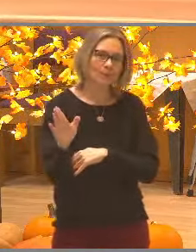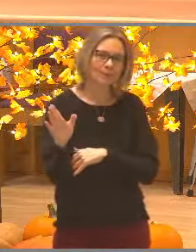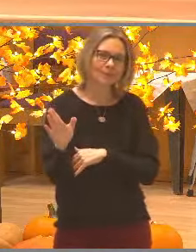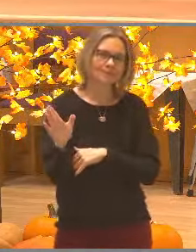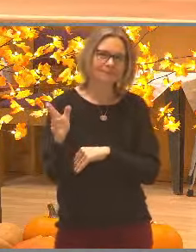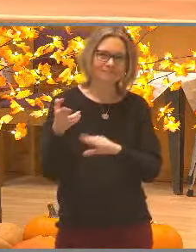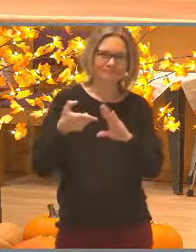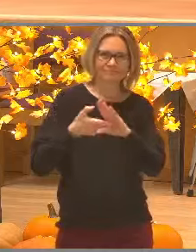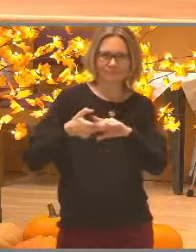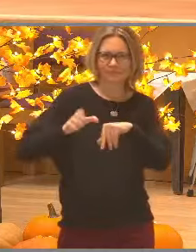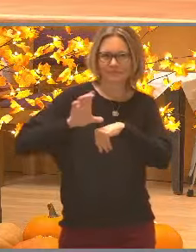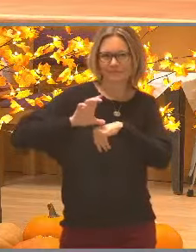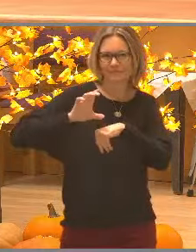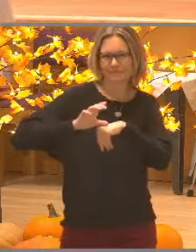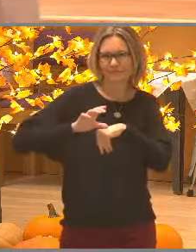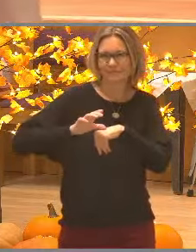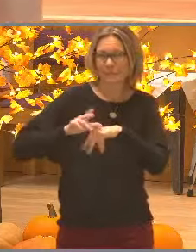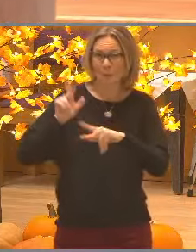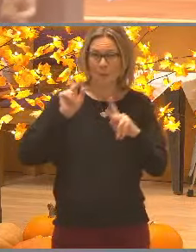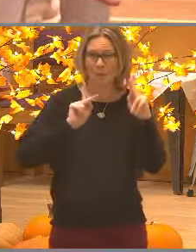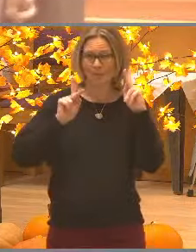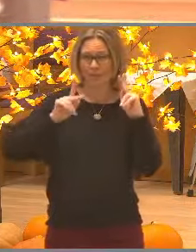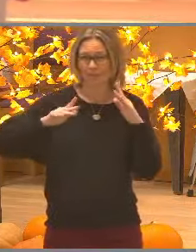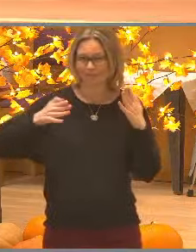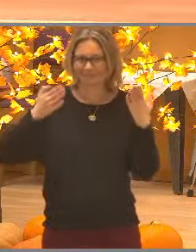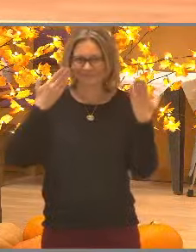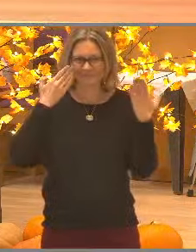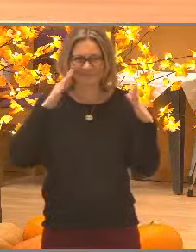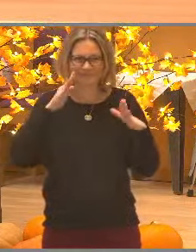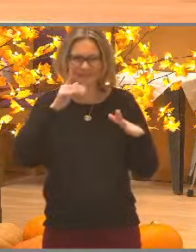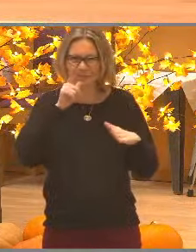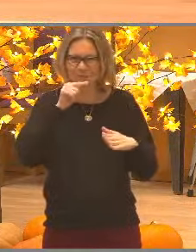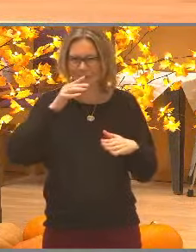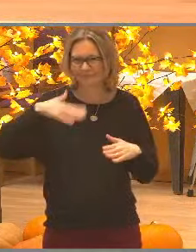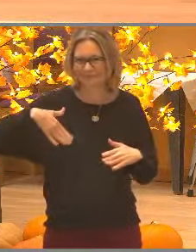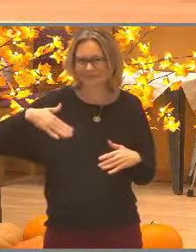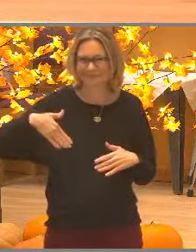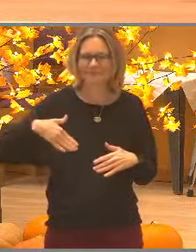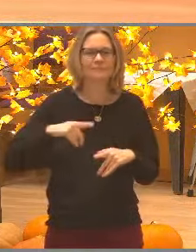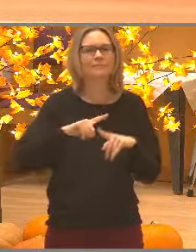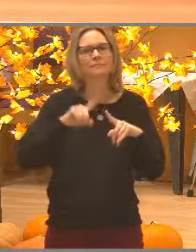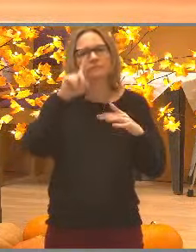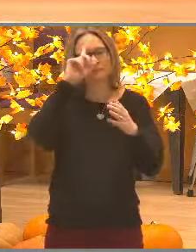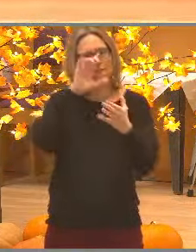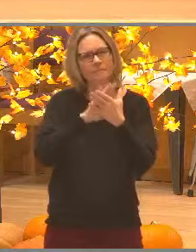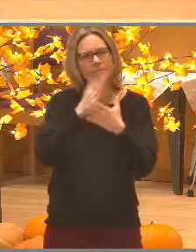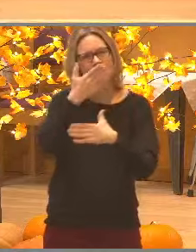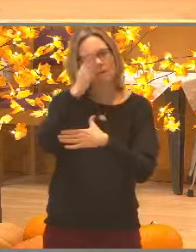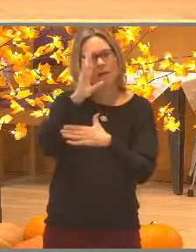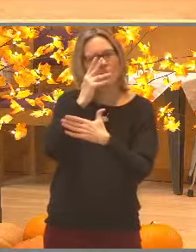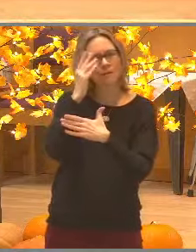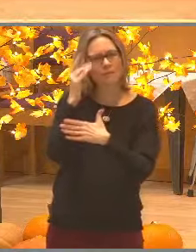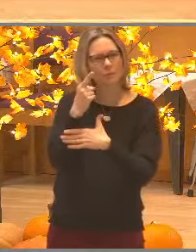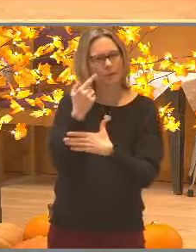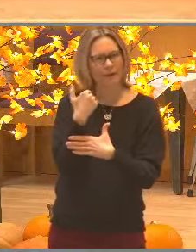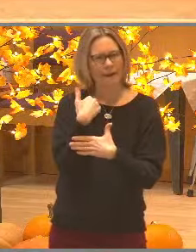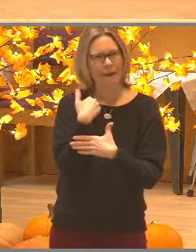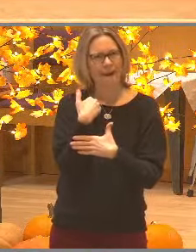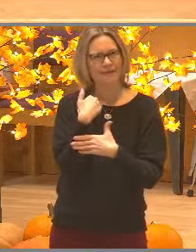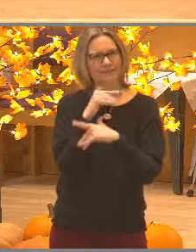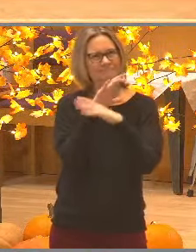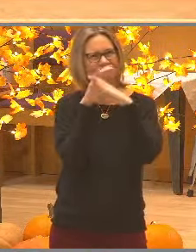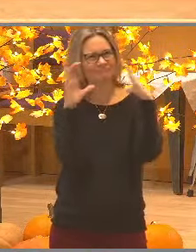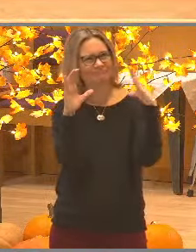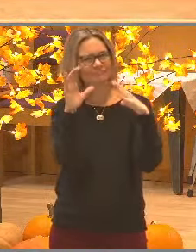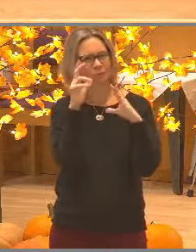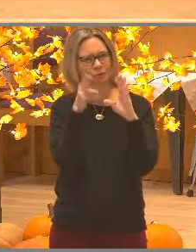congregation, people who we do not know, but I believe the people that God already has in God's heart to join